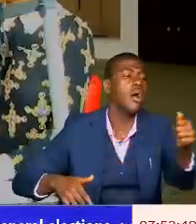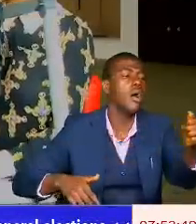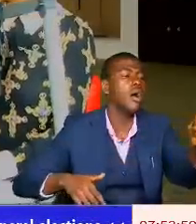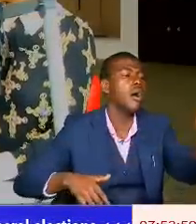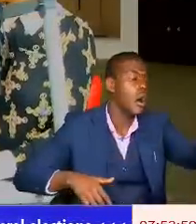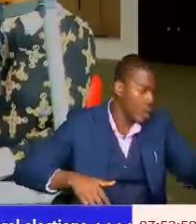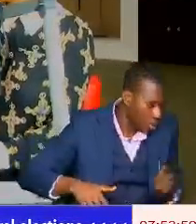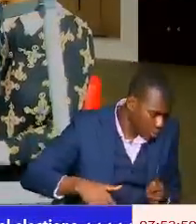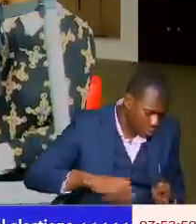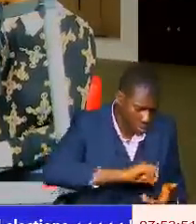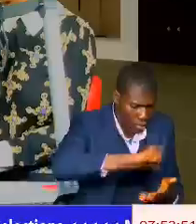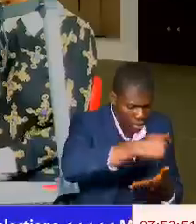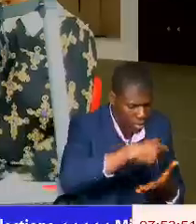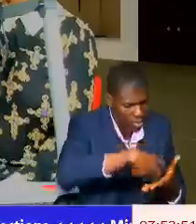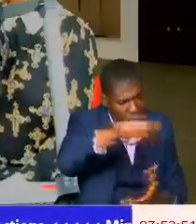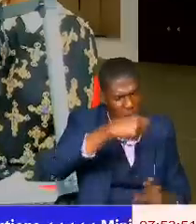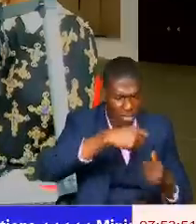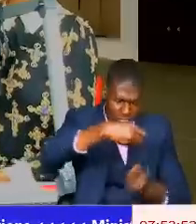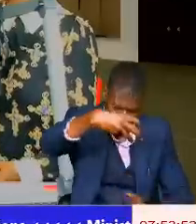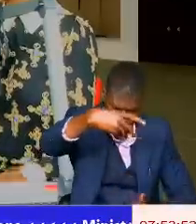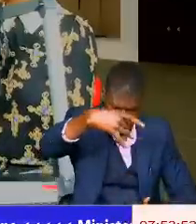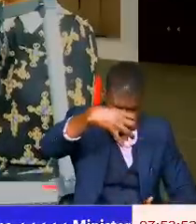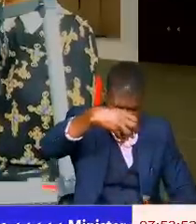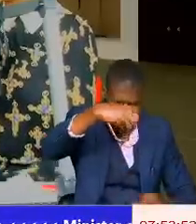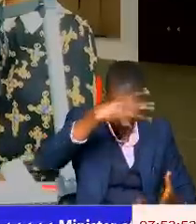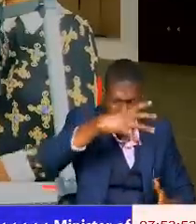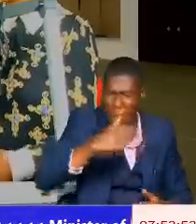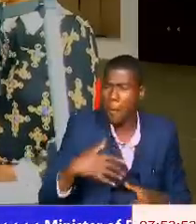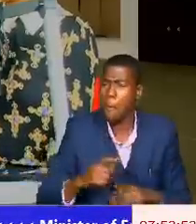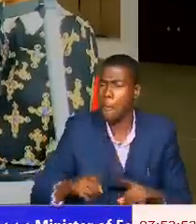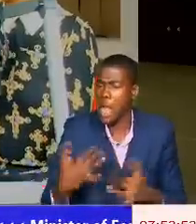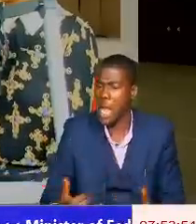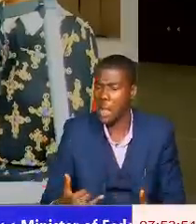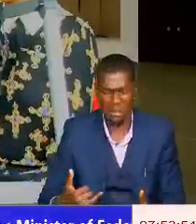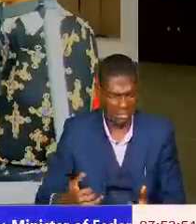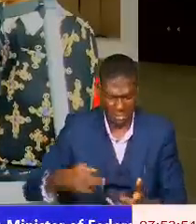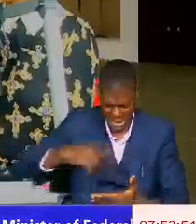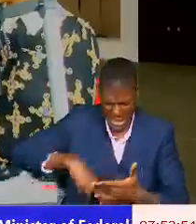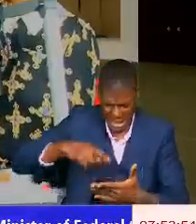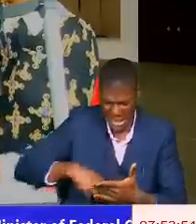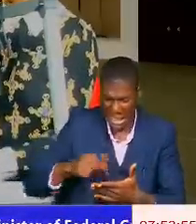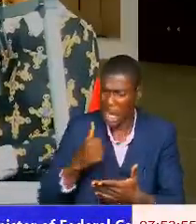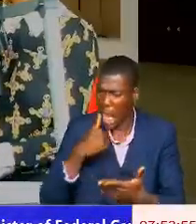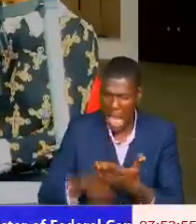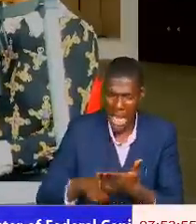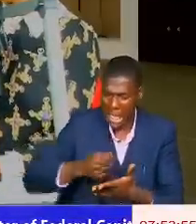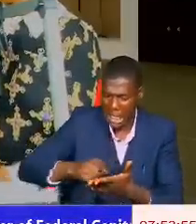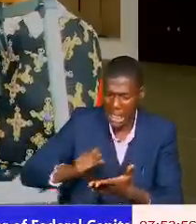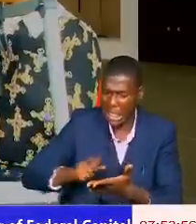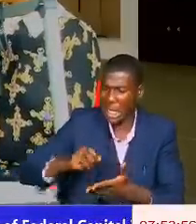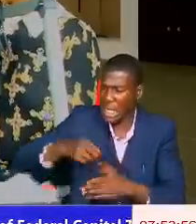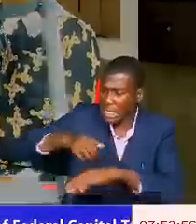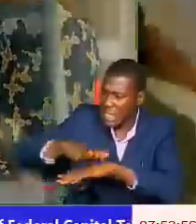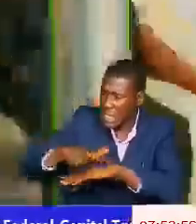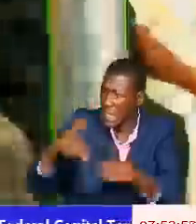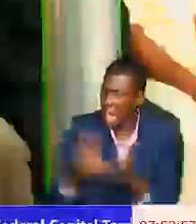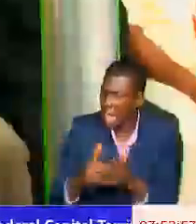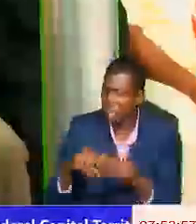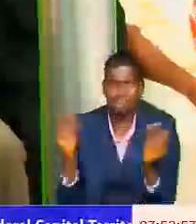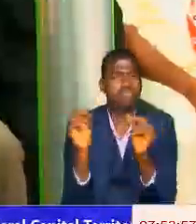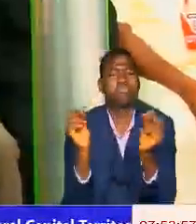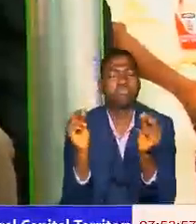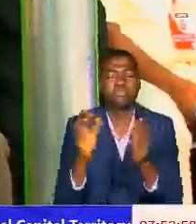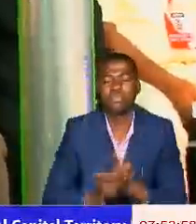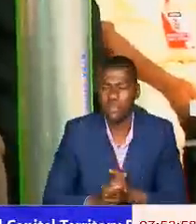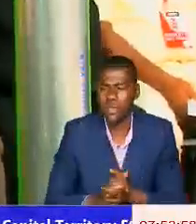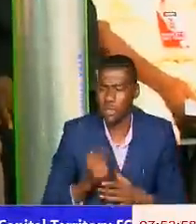We after you don't buy stamp. But these days, I know they even see envelope. You can't remain that white and red color envelope. You can't remain stamp.